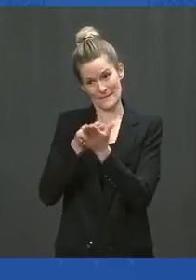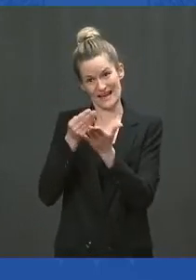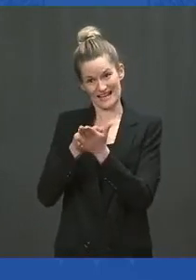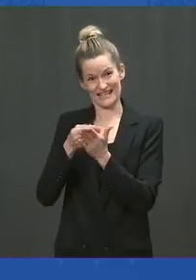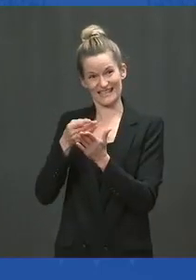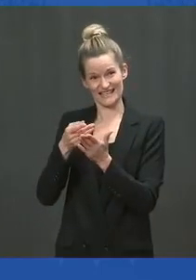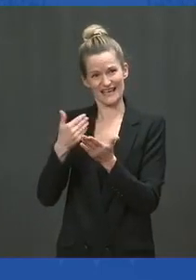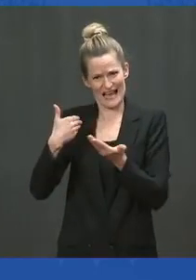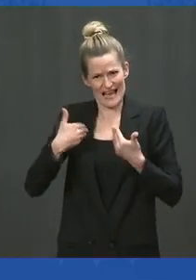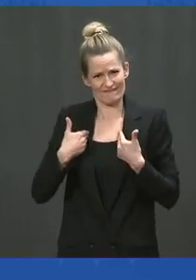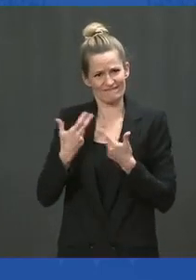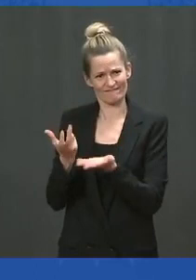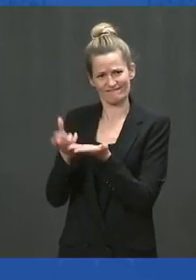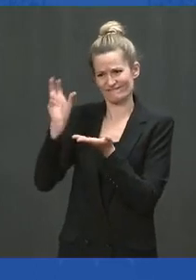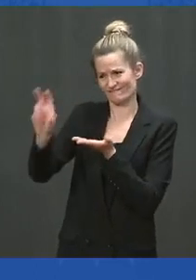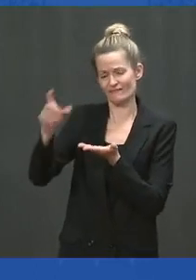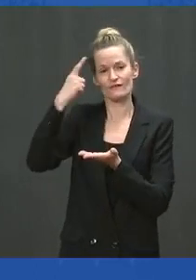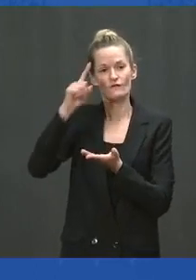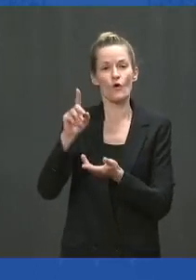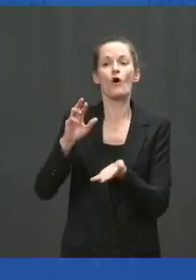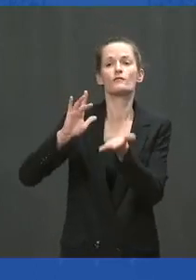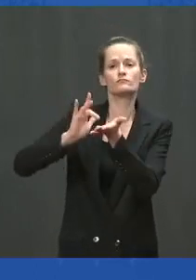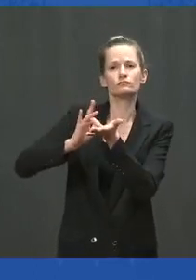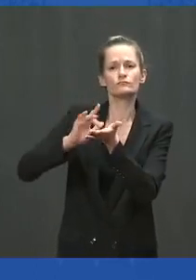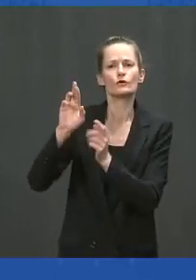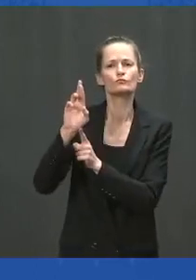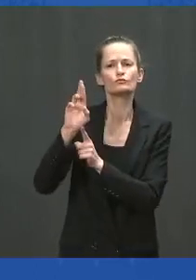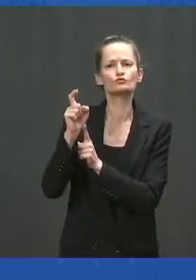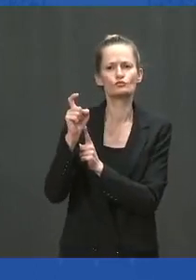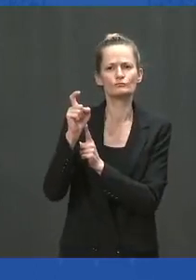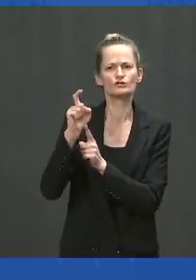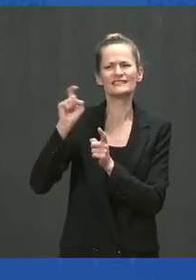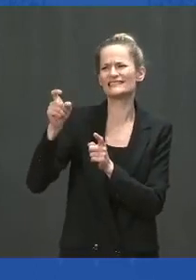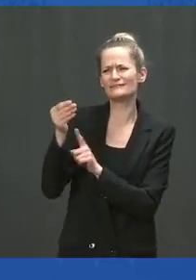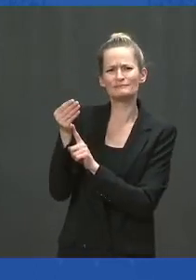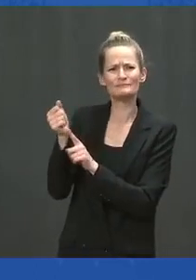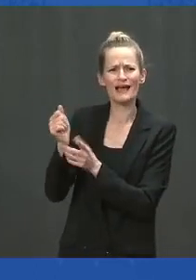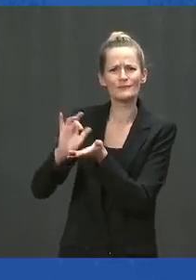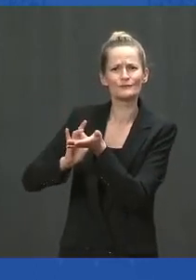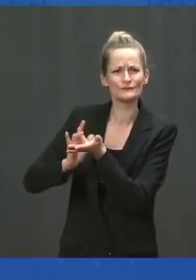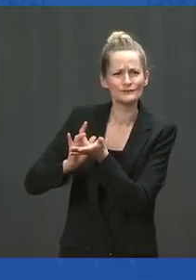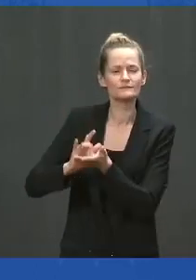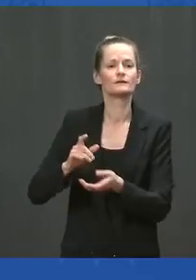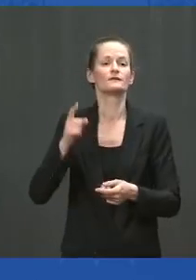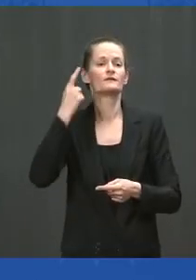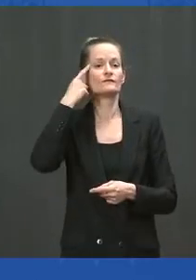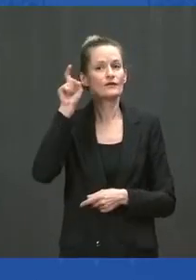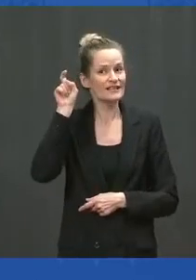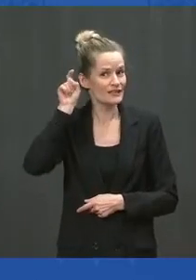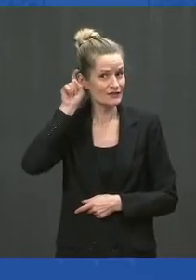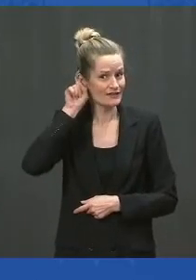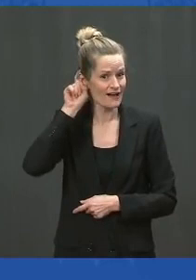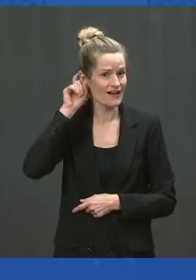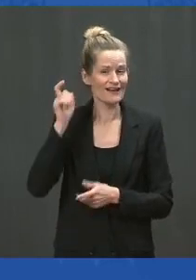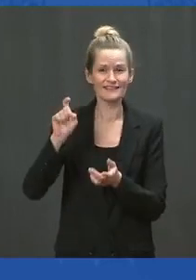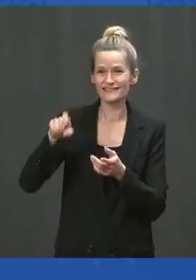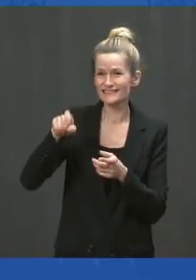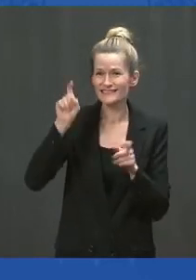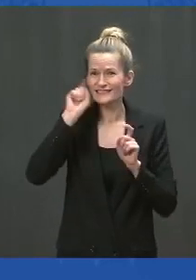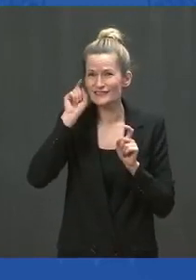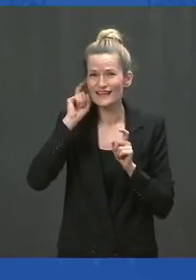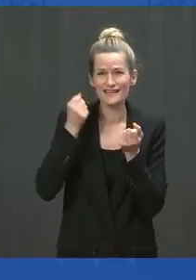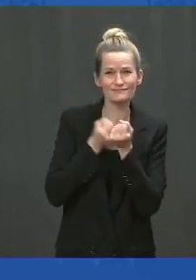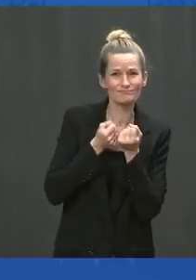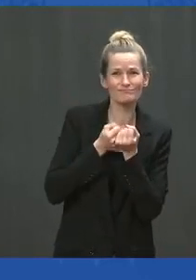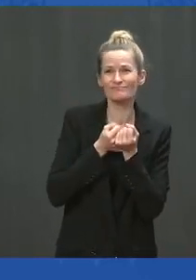compete, which will give them more choices at lower costs. For example, you're not going to